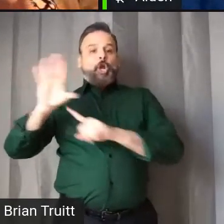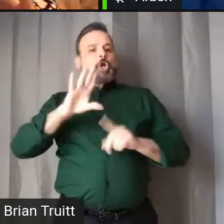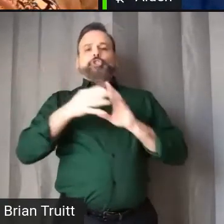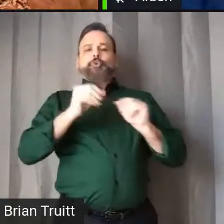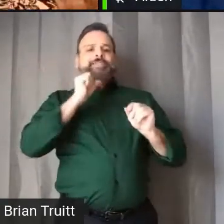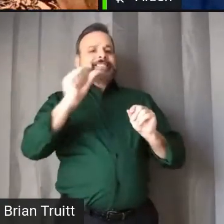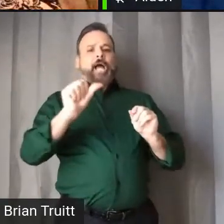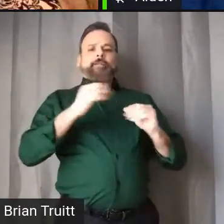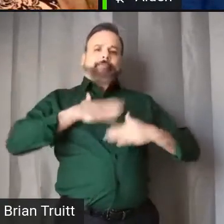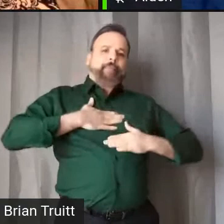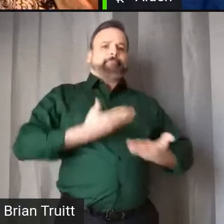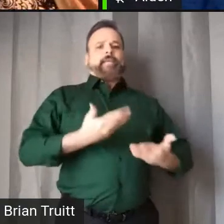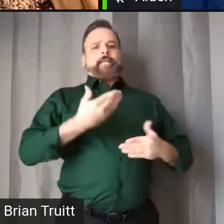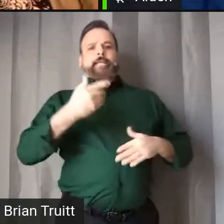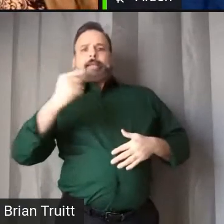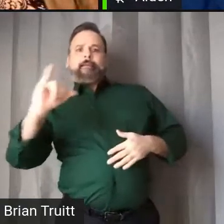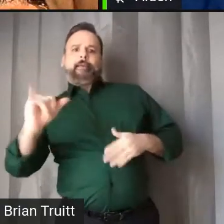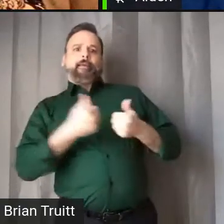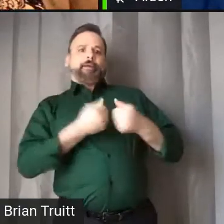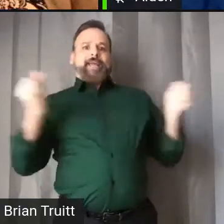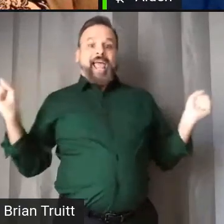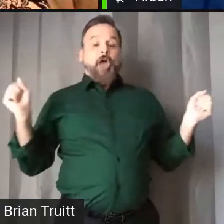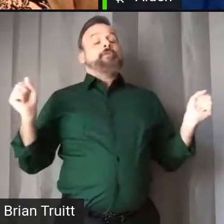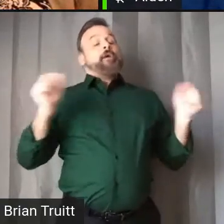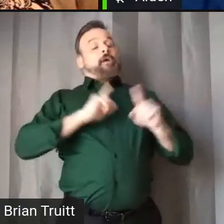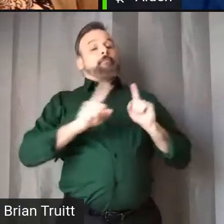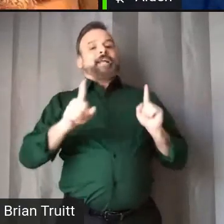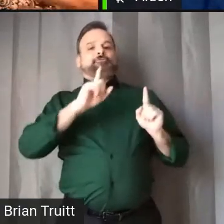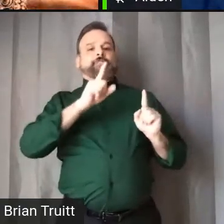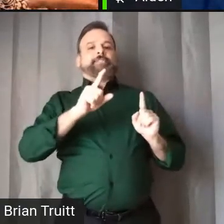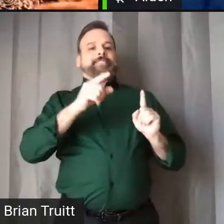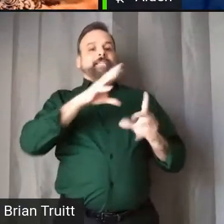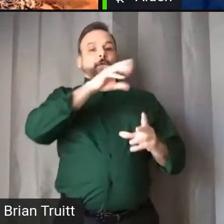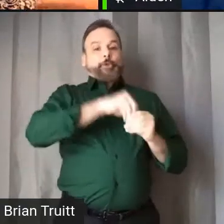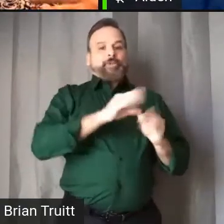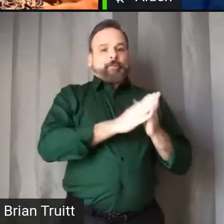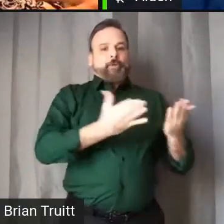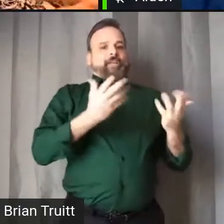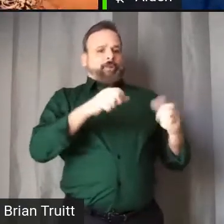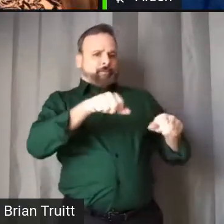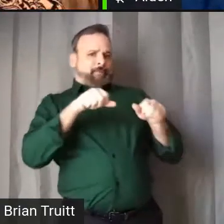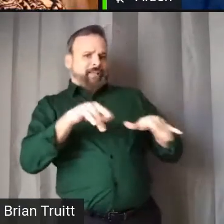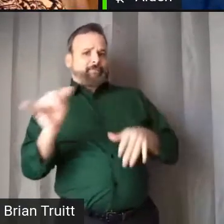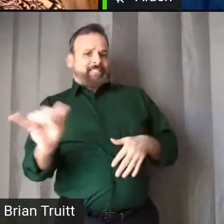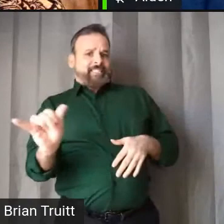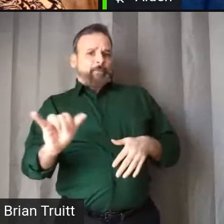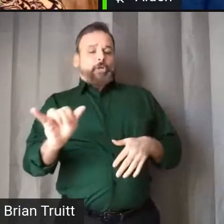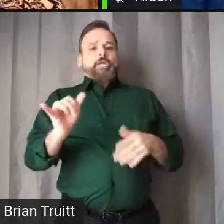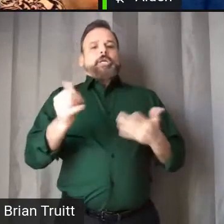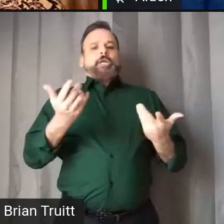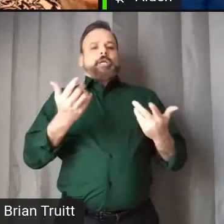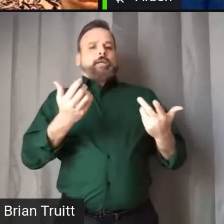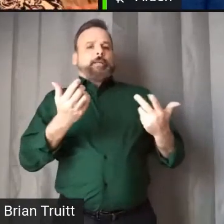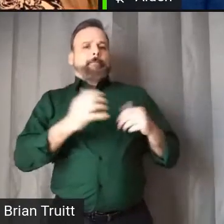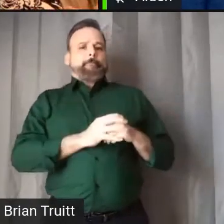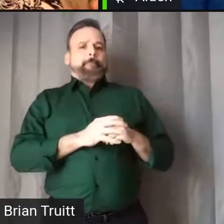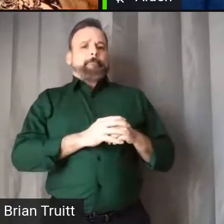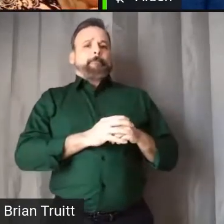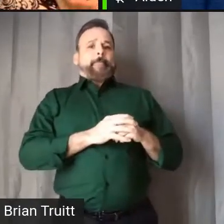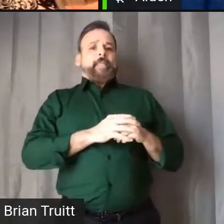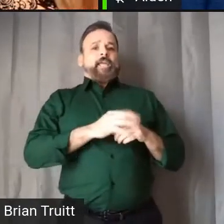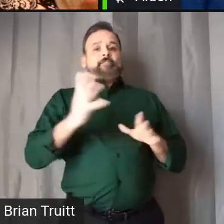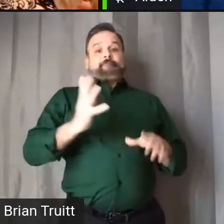sort of everything about the book. And I wanted magic to be very similar to that, where while there is, you know, some of like the bigger, you know, flashier magic,